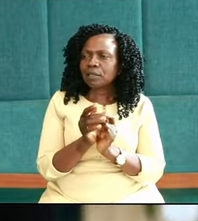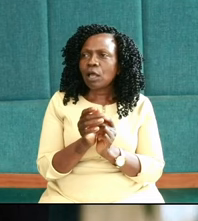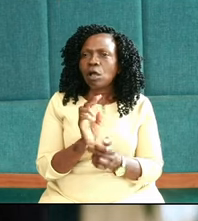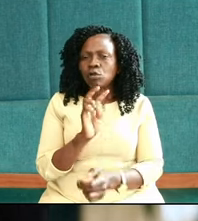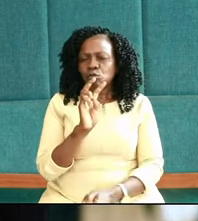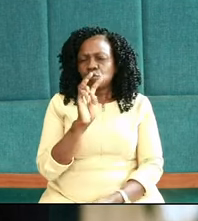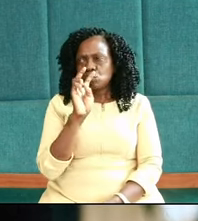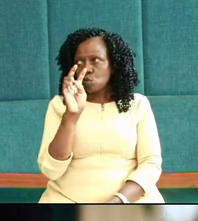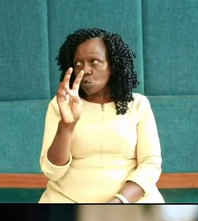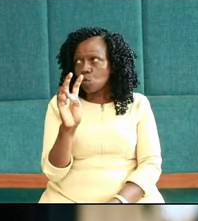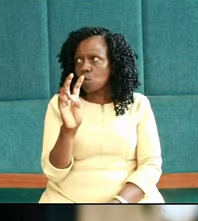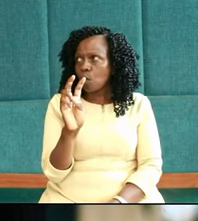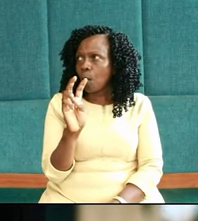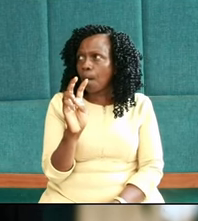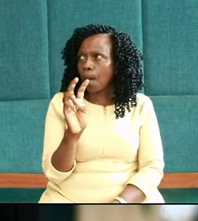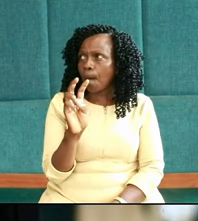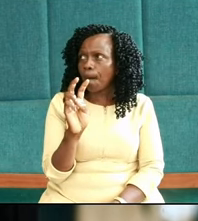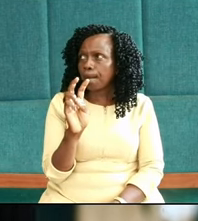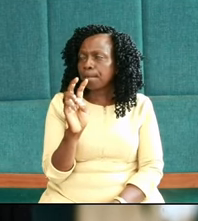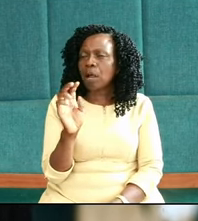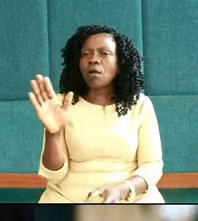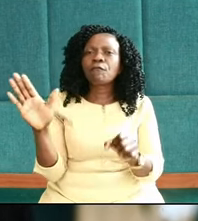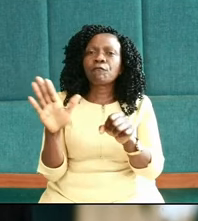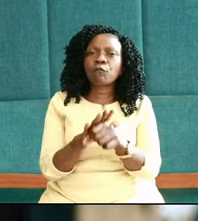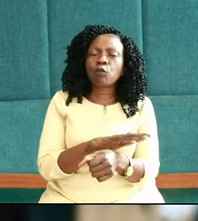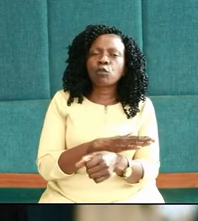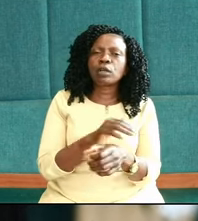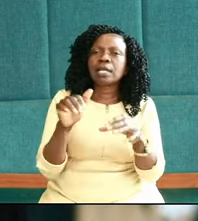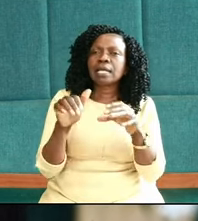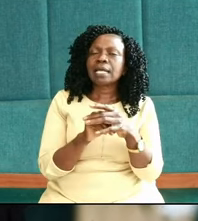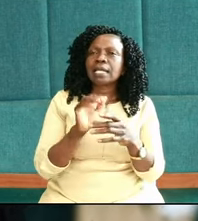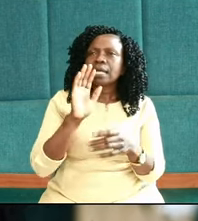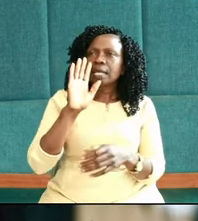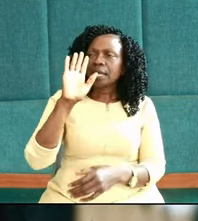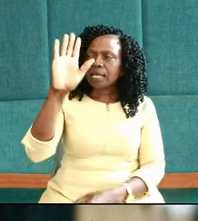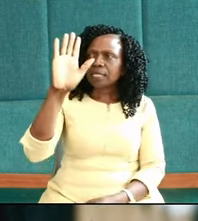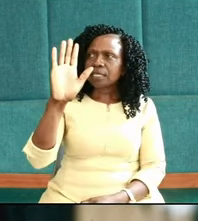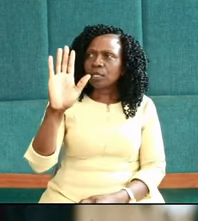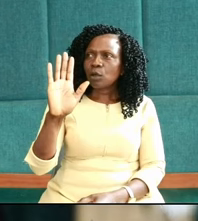Look full in his wonderful face.